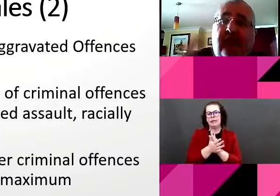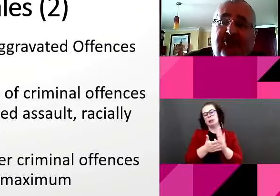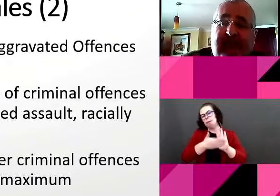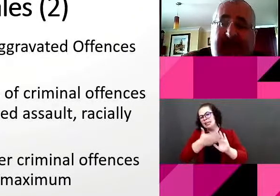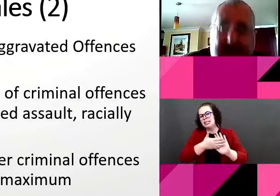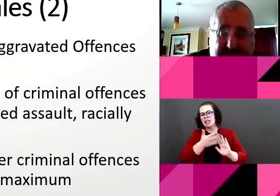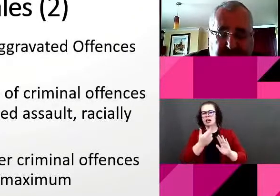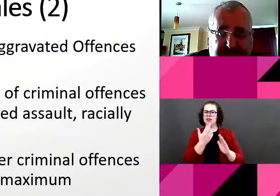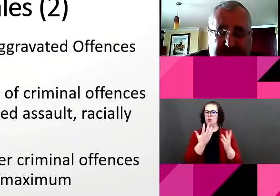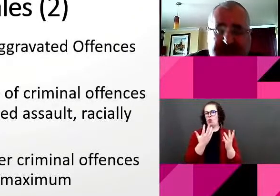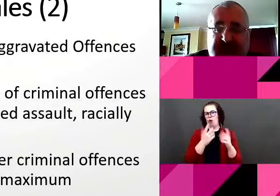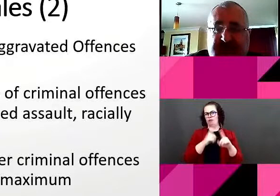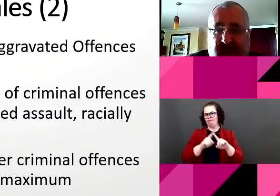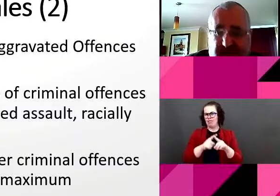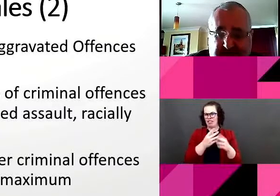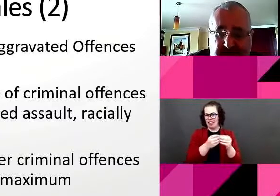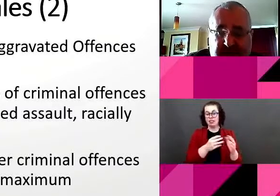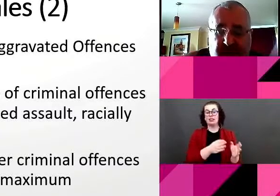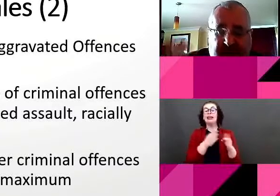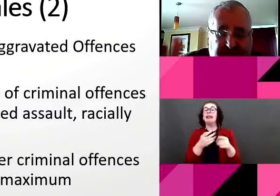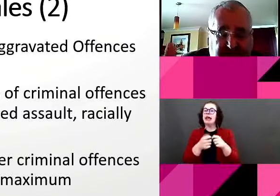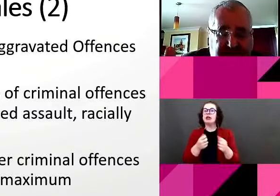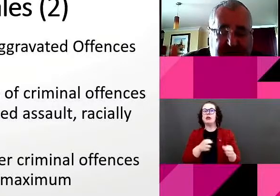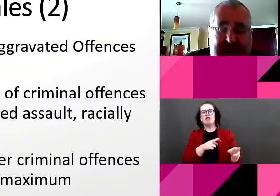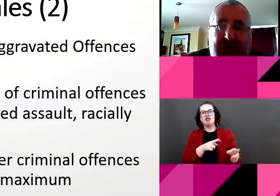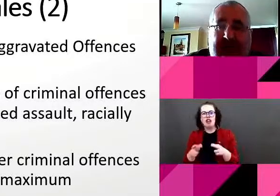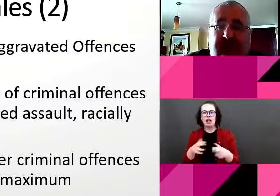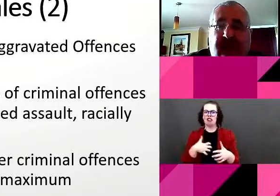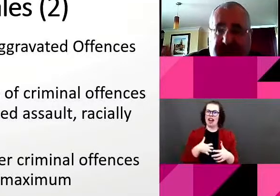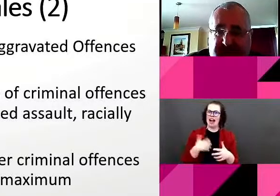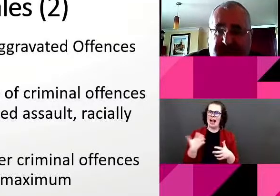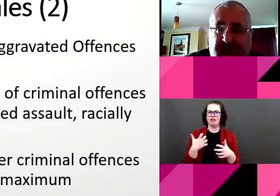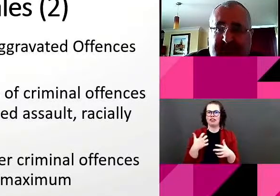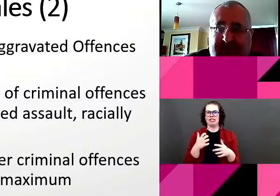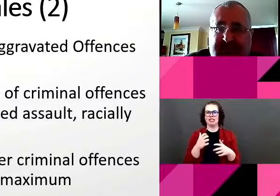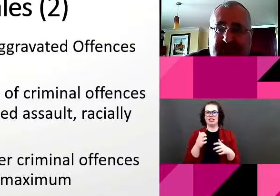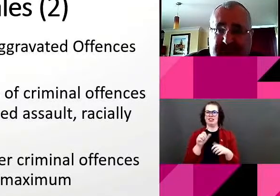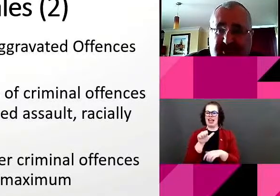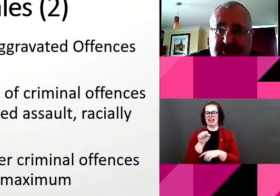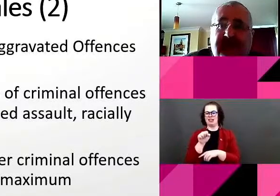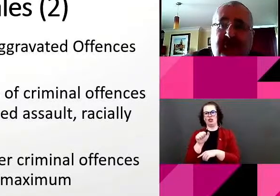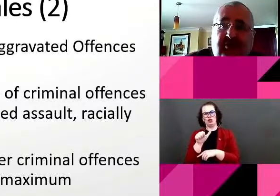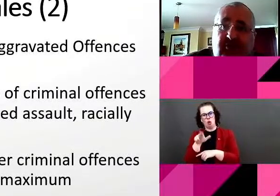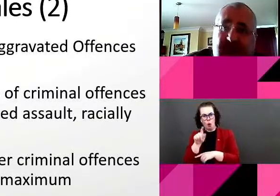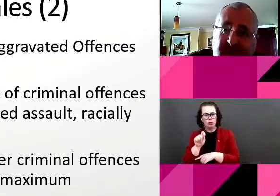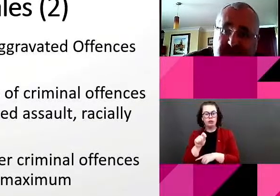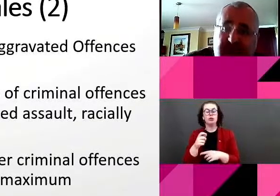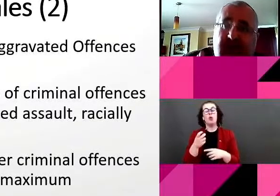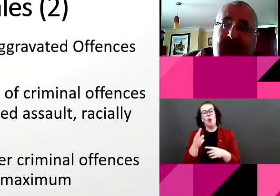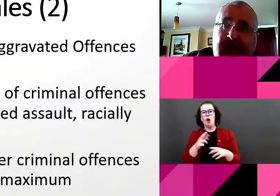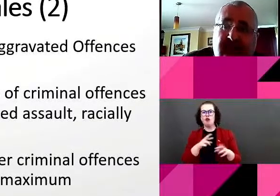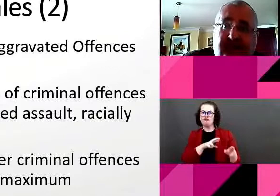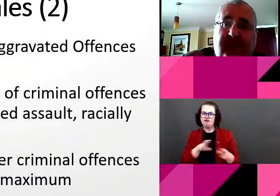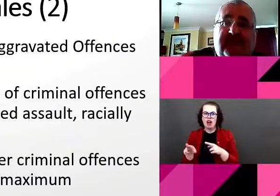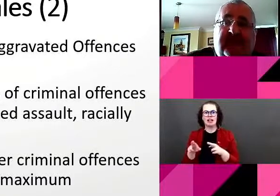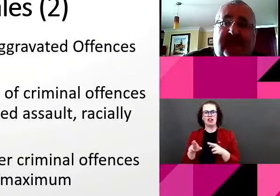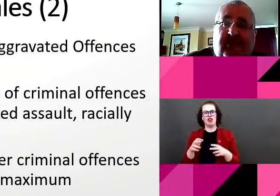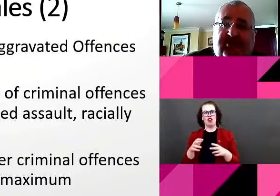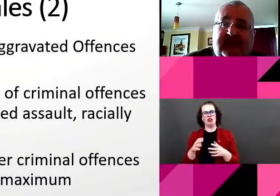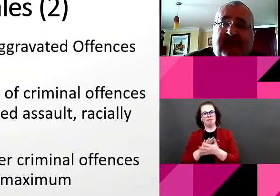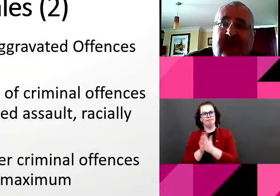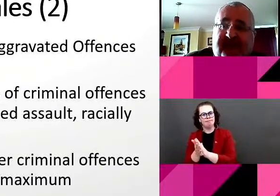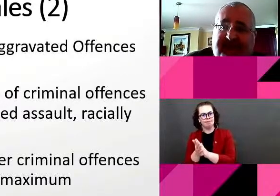a racially aggravated assault, you have racially aggravated criminal damage. So you have